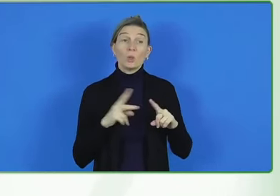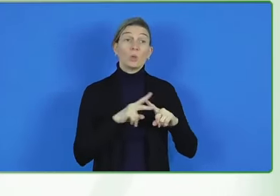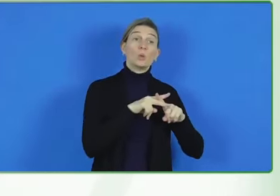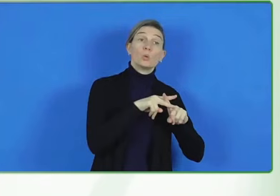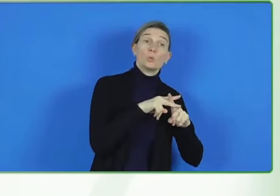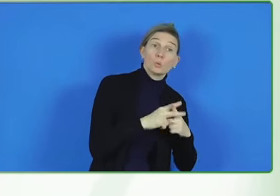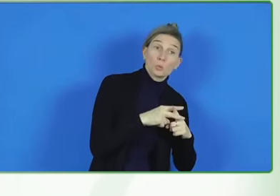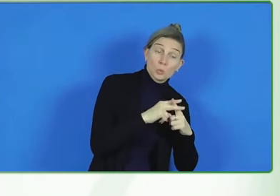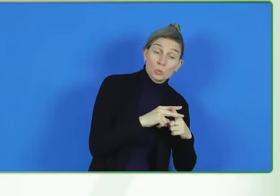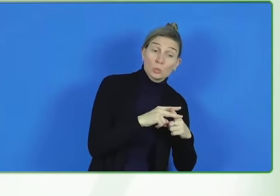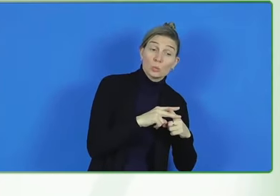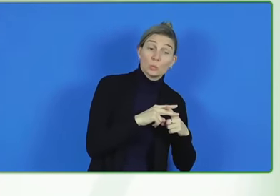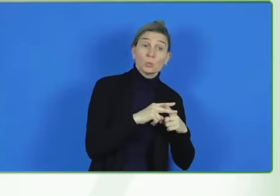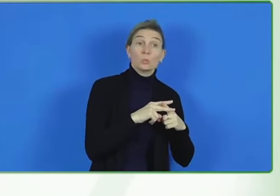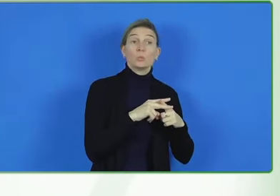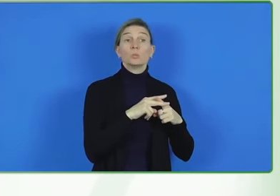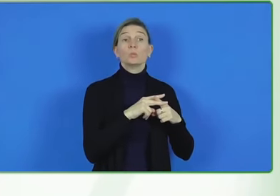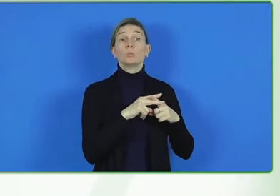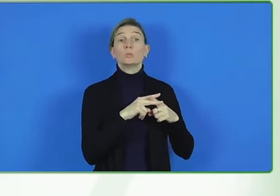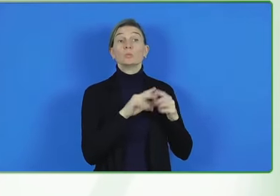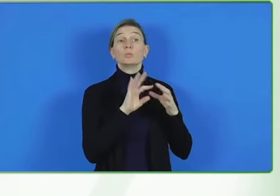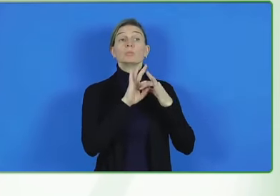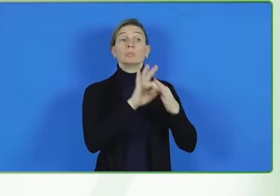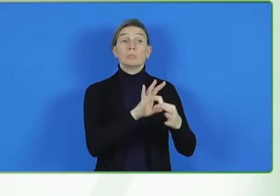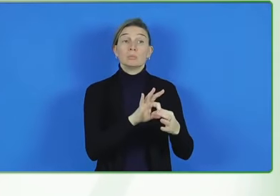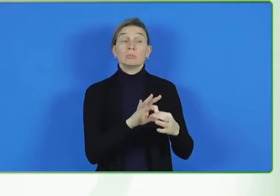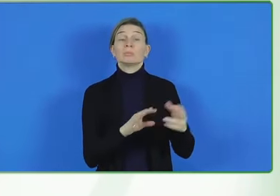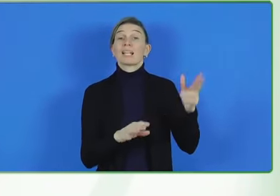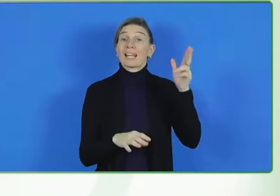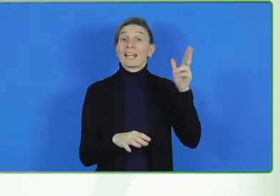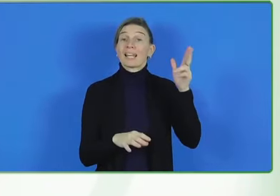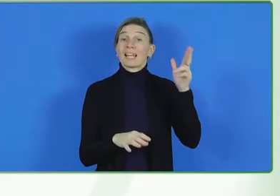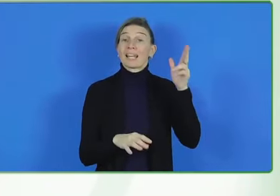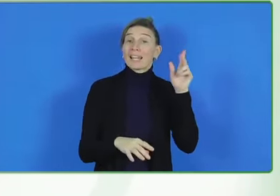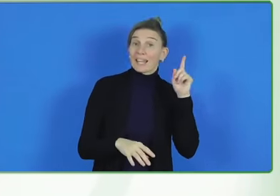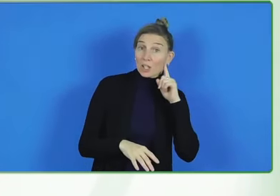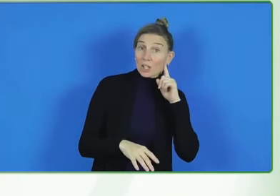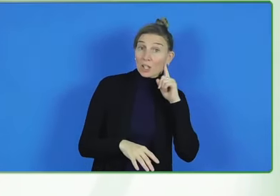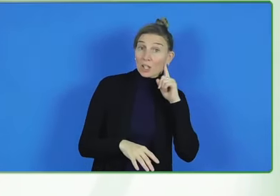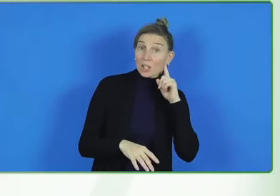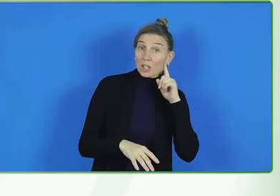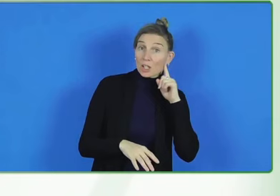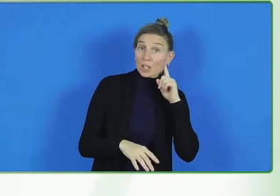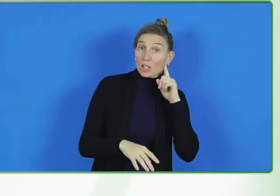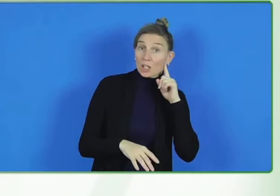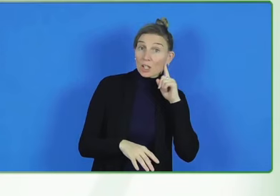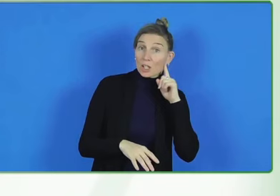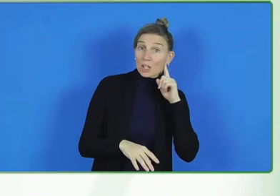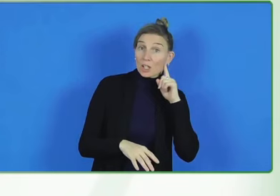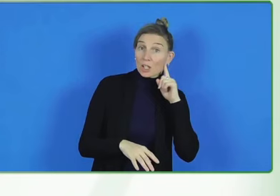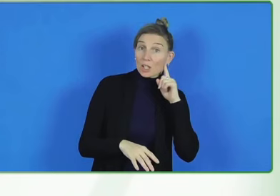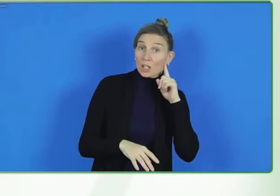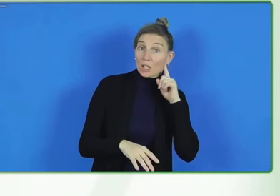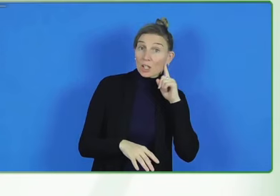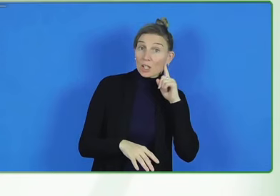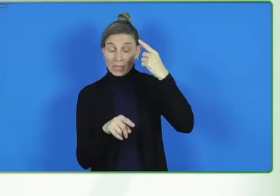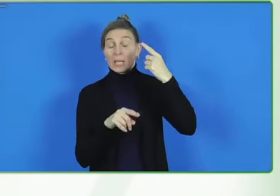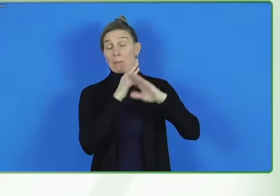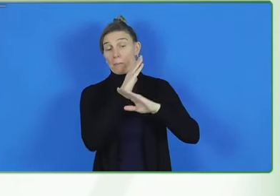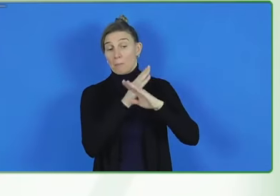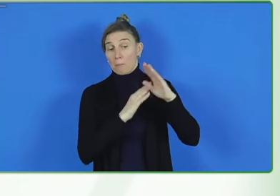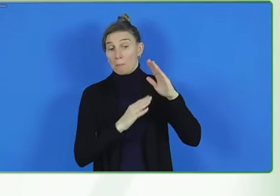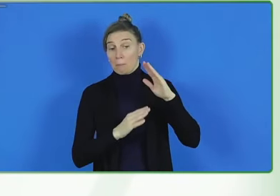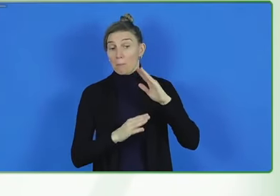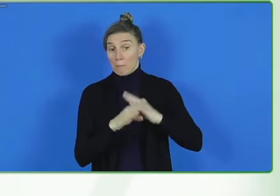with hearing, vision, and mentally impaired people. In an